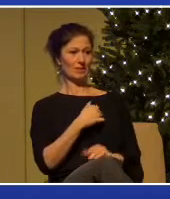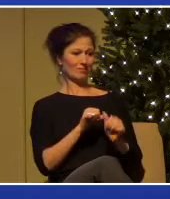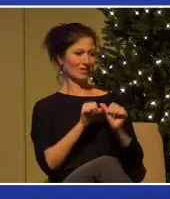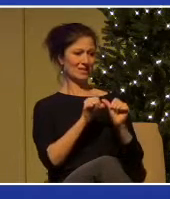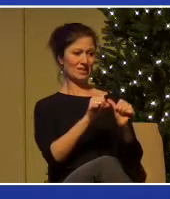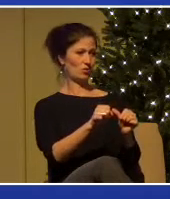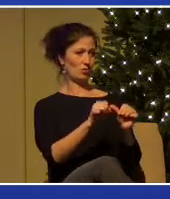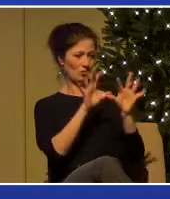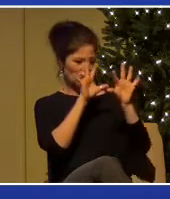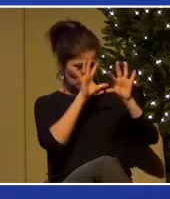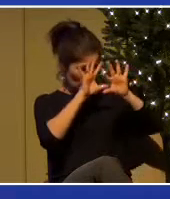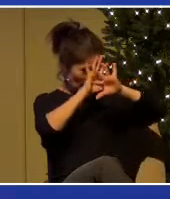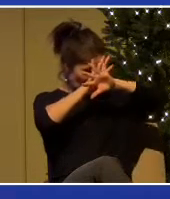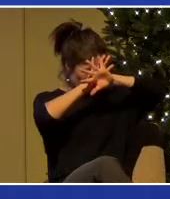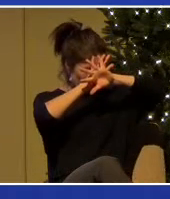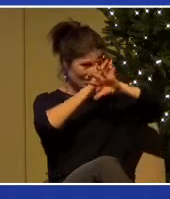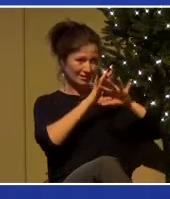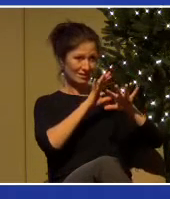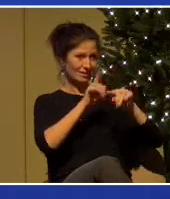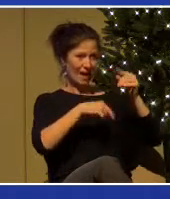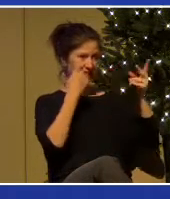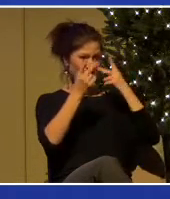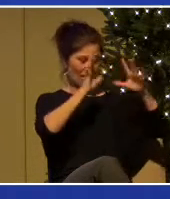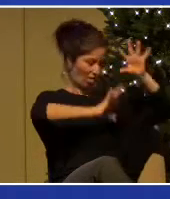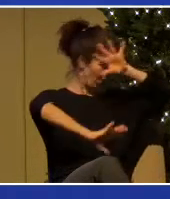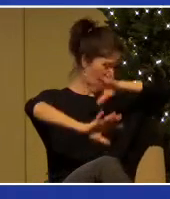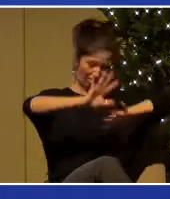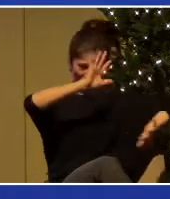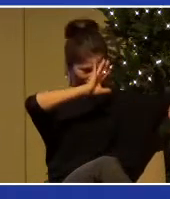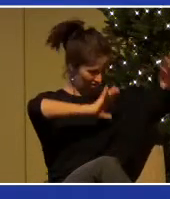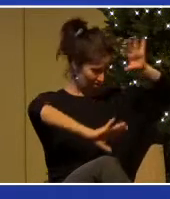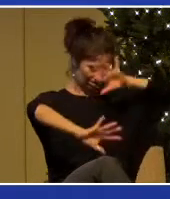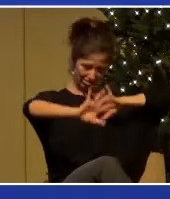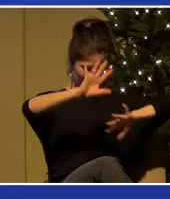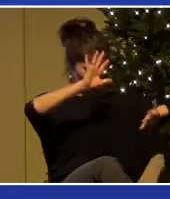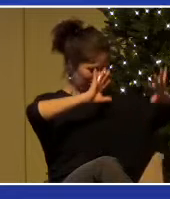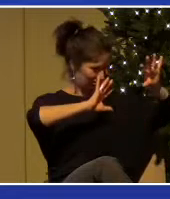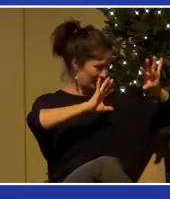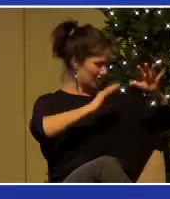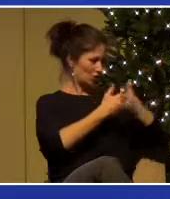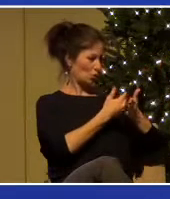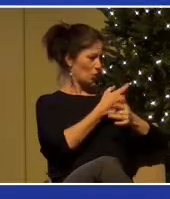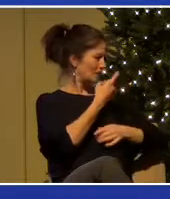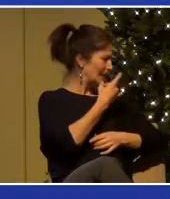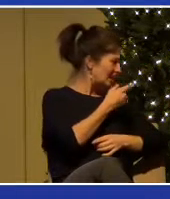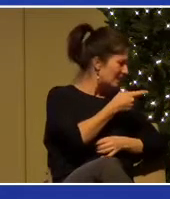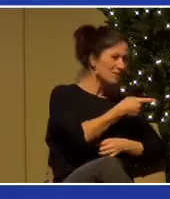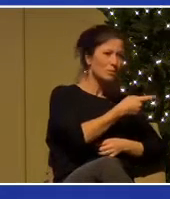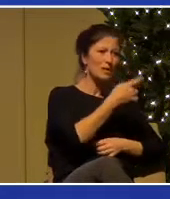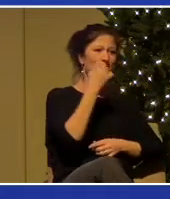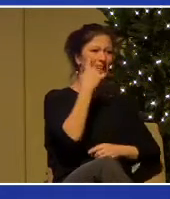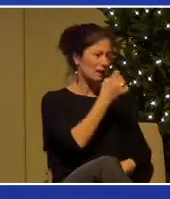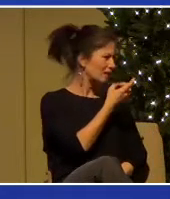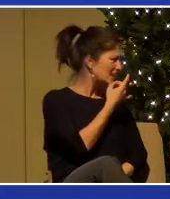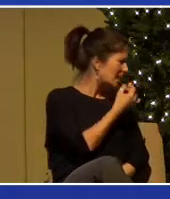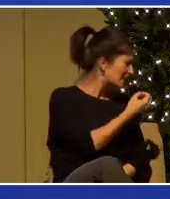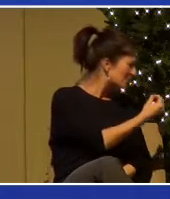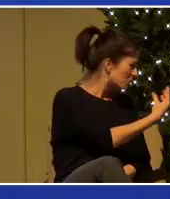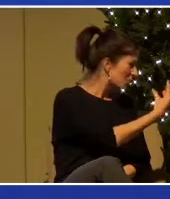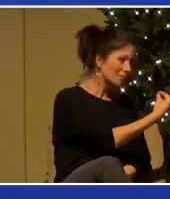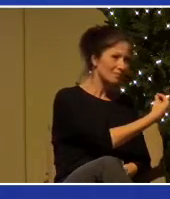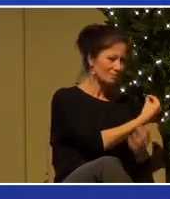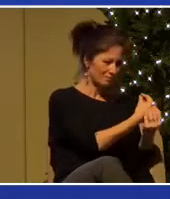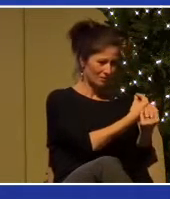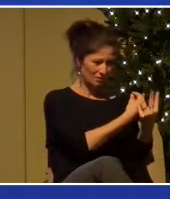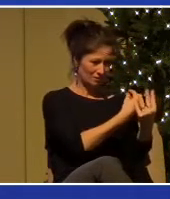in darkness, and desperately need light to be able to see. And we often turn to other sources of light, and we think that we have light, and we draw